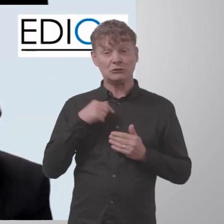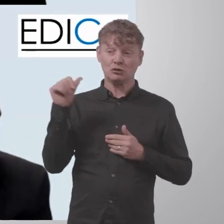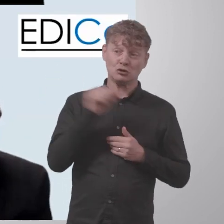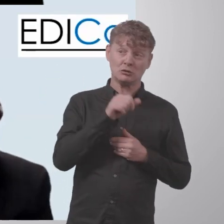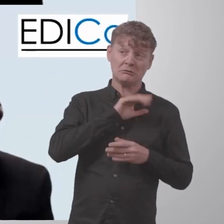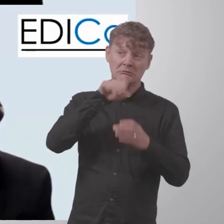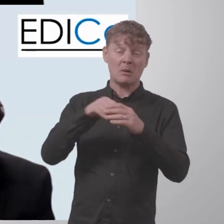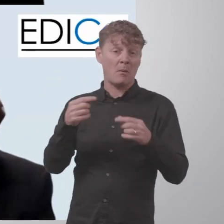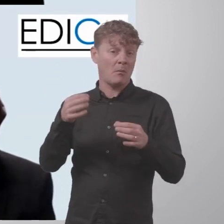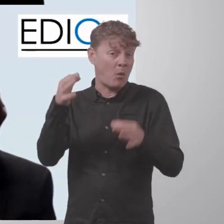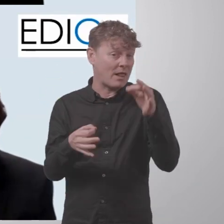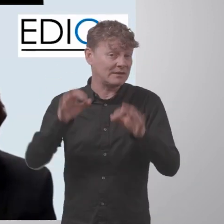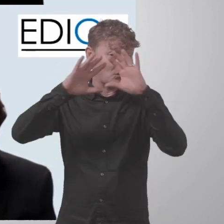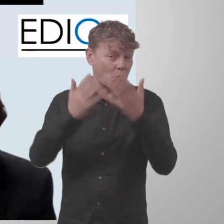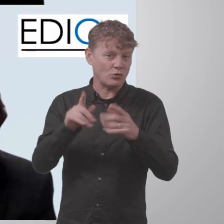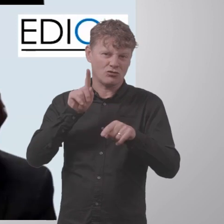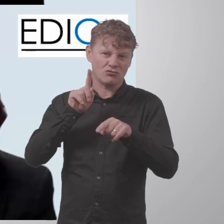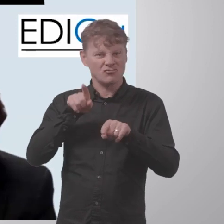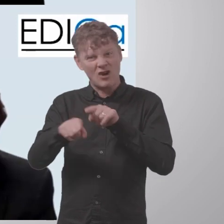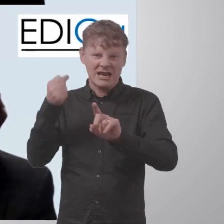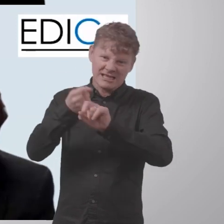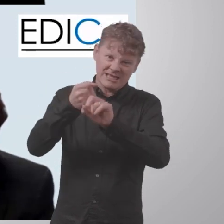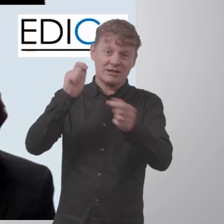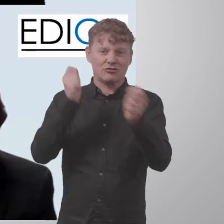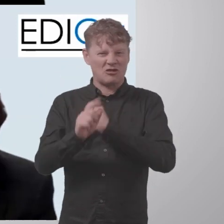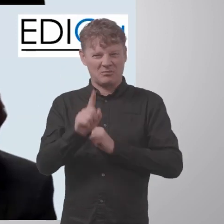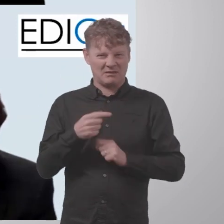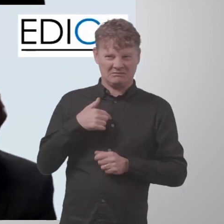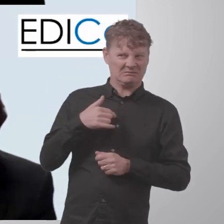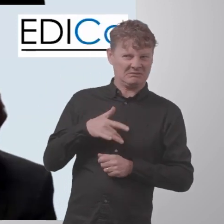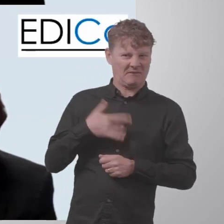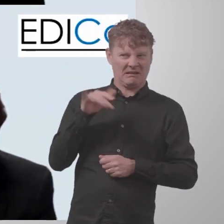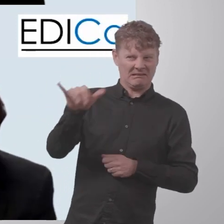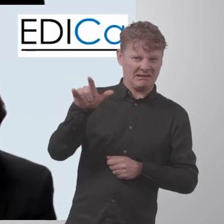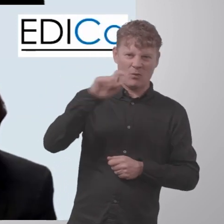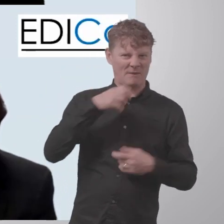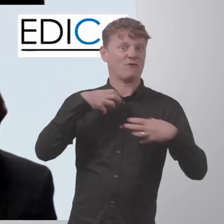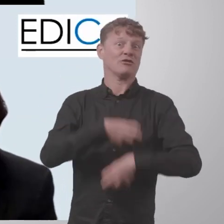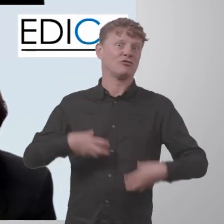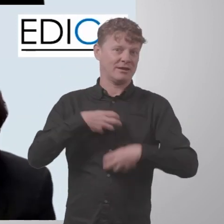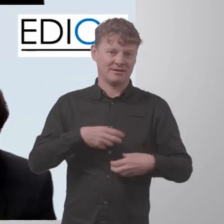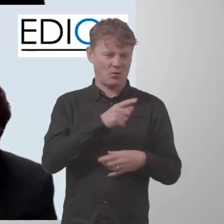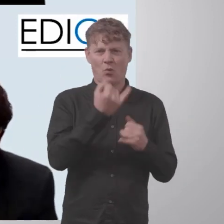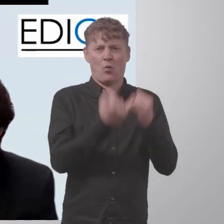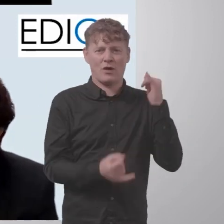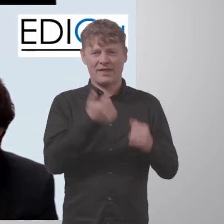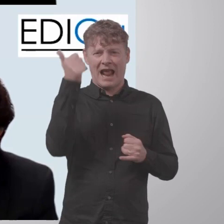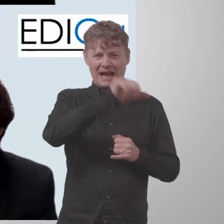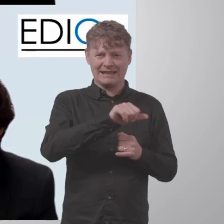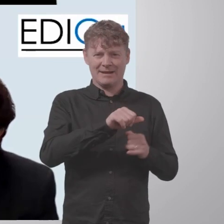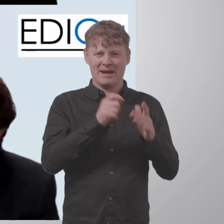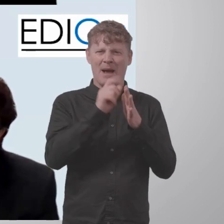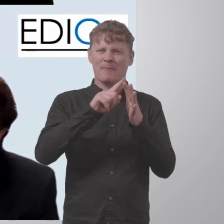that might be just as frustrating as trying to get something through 4 rounds of peer review. So I'm afraid the answer to your question is I don't know that I